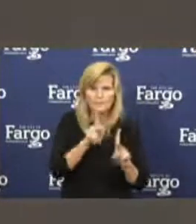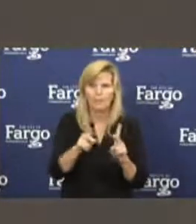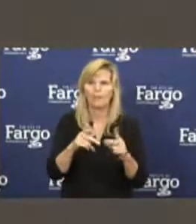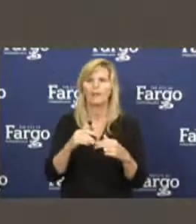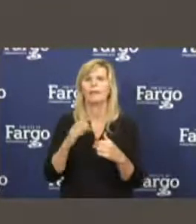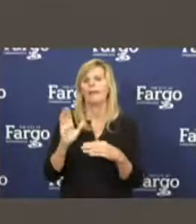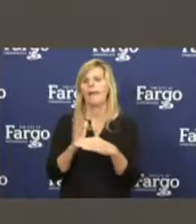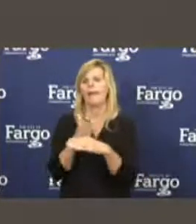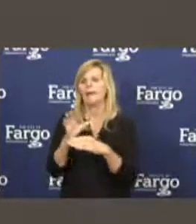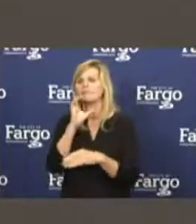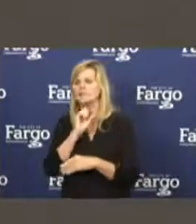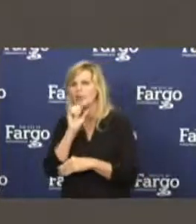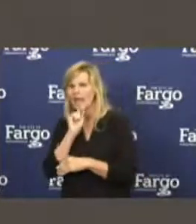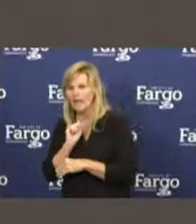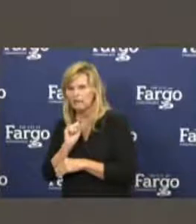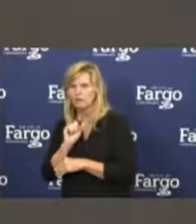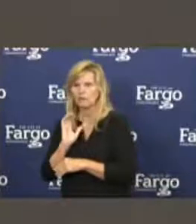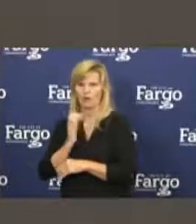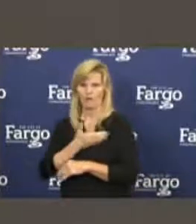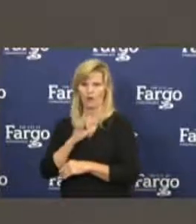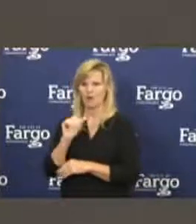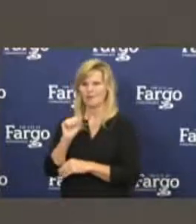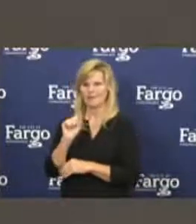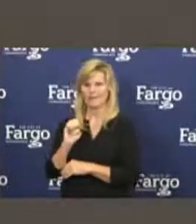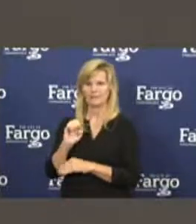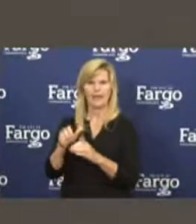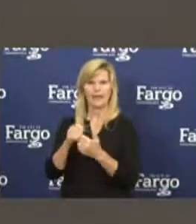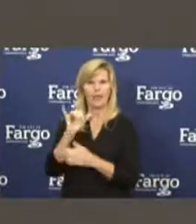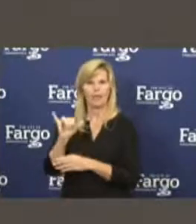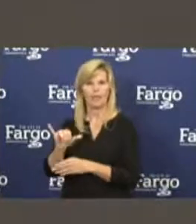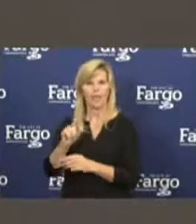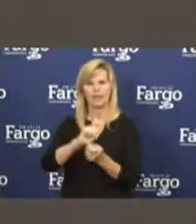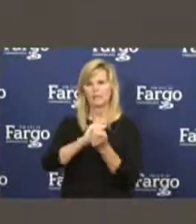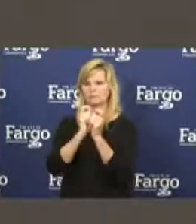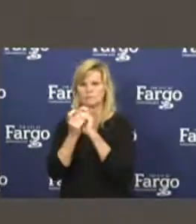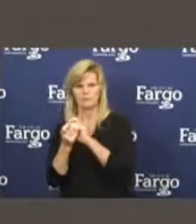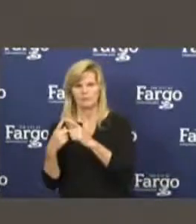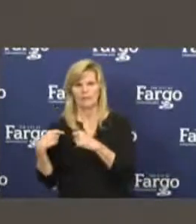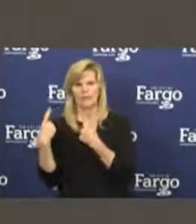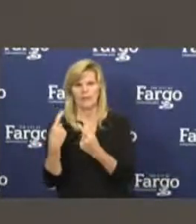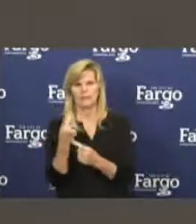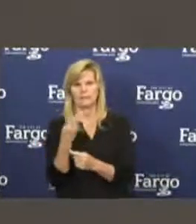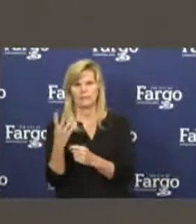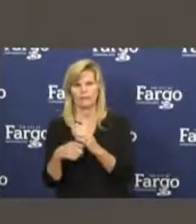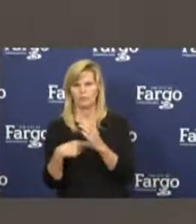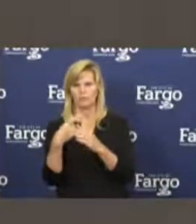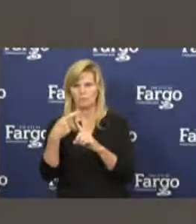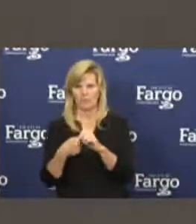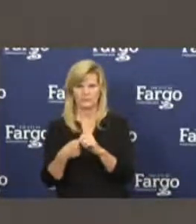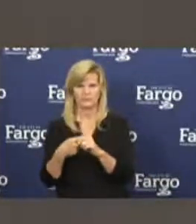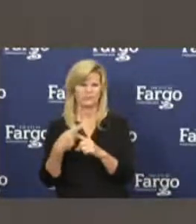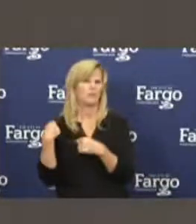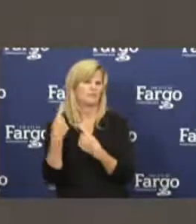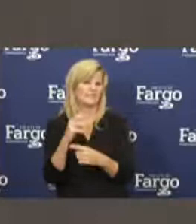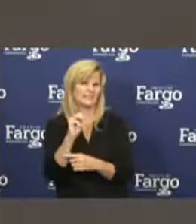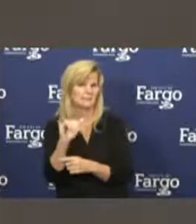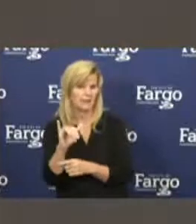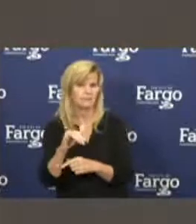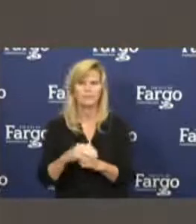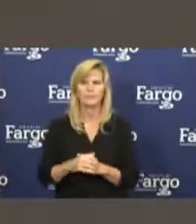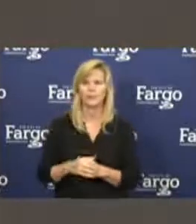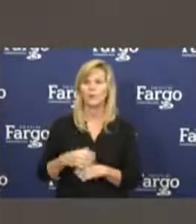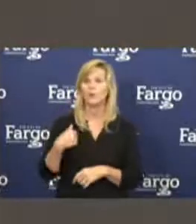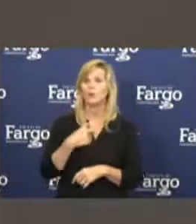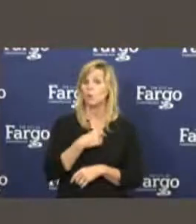age of our cases and how that has evolved in the past couple months since May. We've done